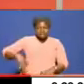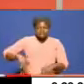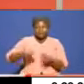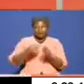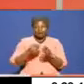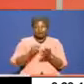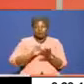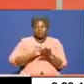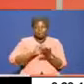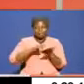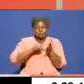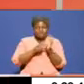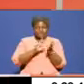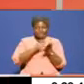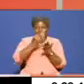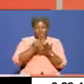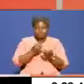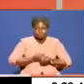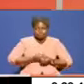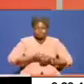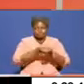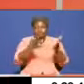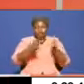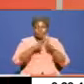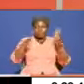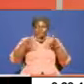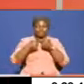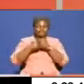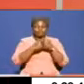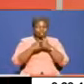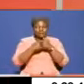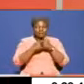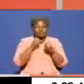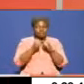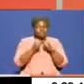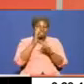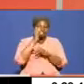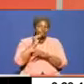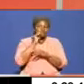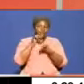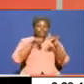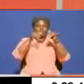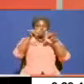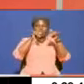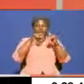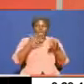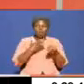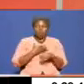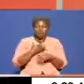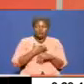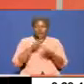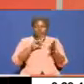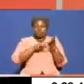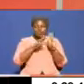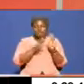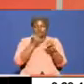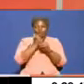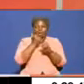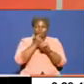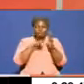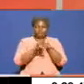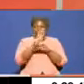Disbursement is the biggest challenge experienced by foreign-owned contractors working in Africa, which they say risk their